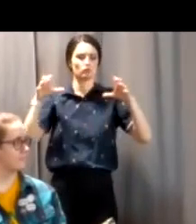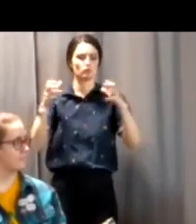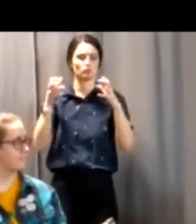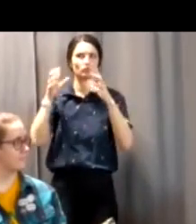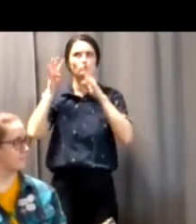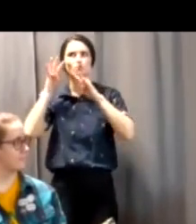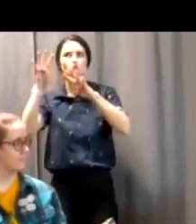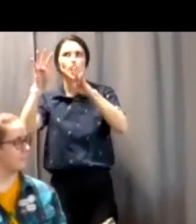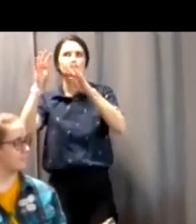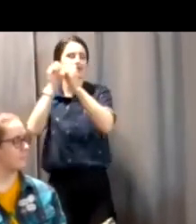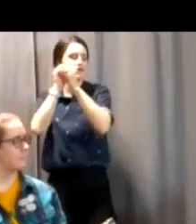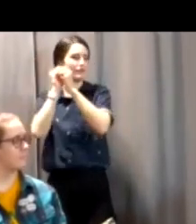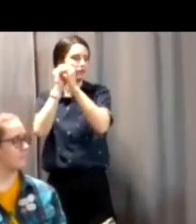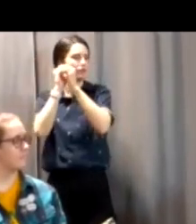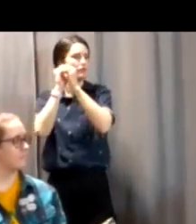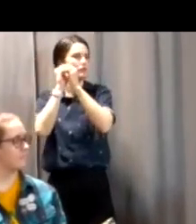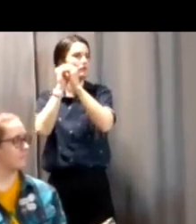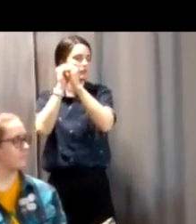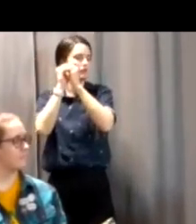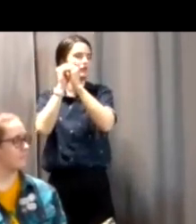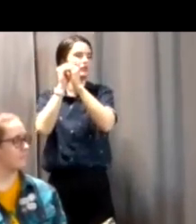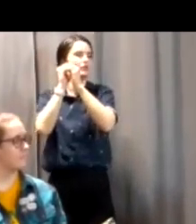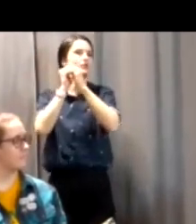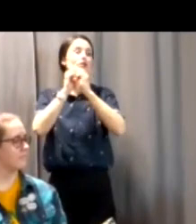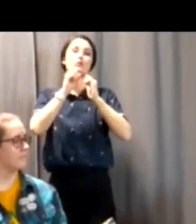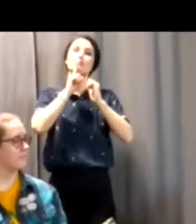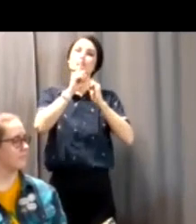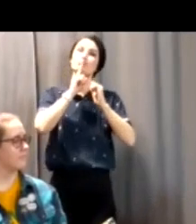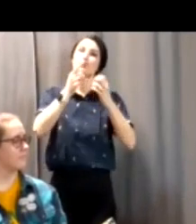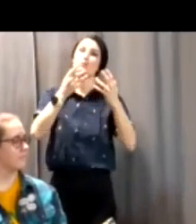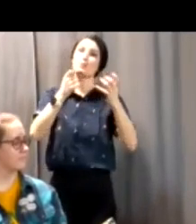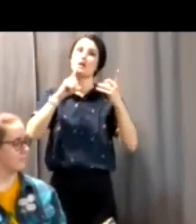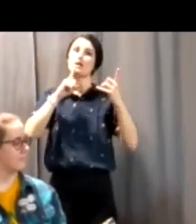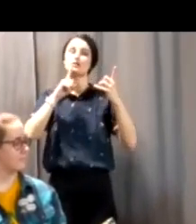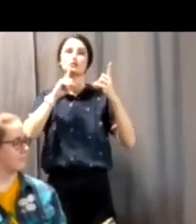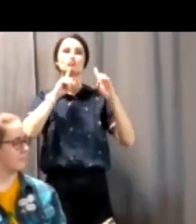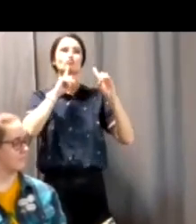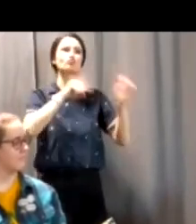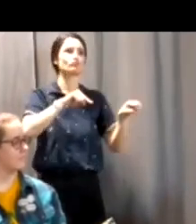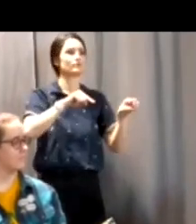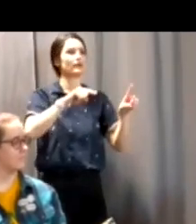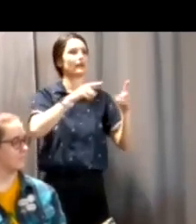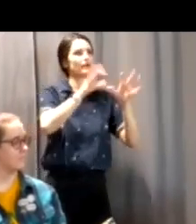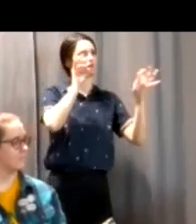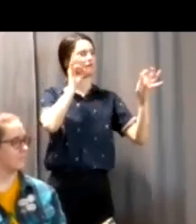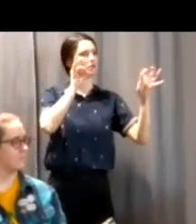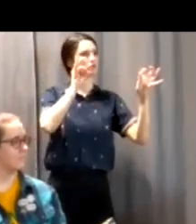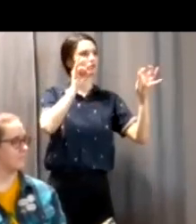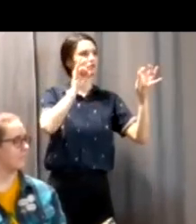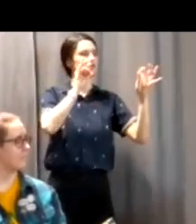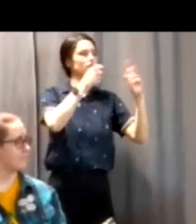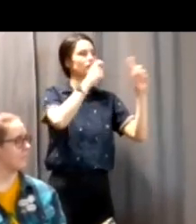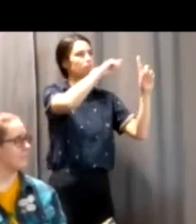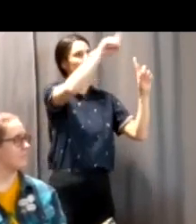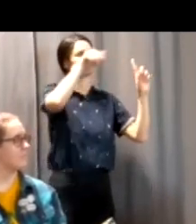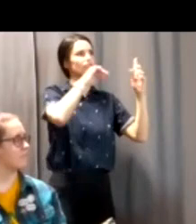washed from the face of the earth. So it's great to demand perfection from each other and from allies, but let's kind of